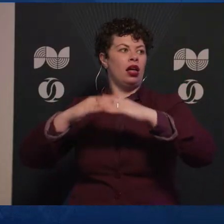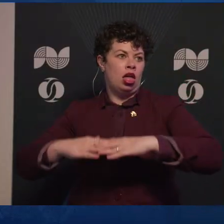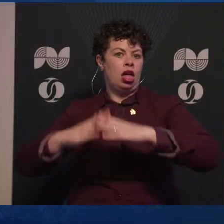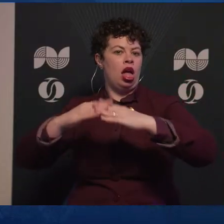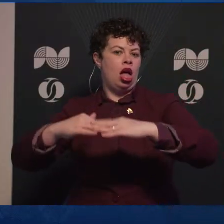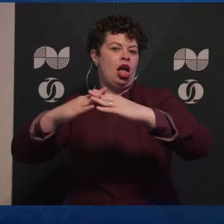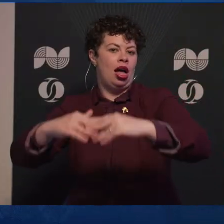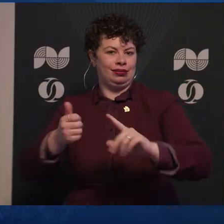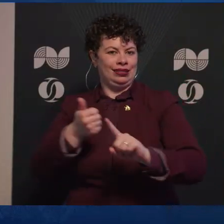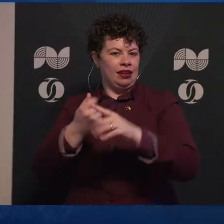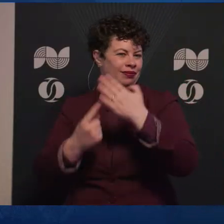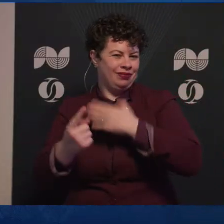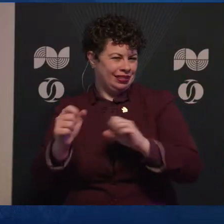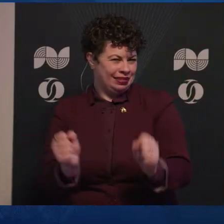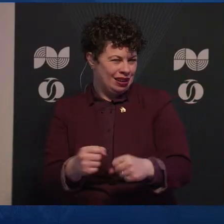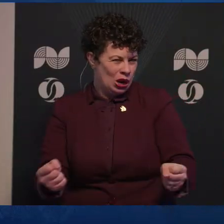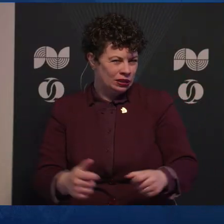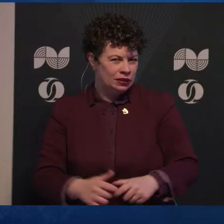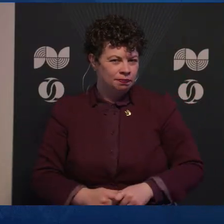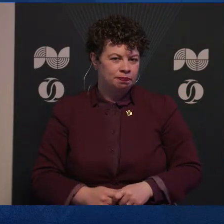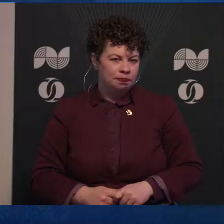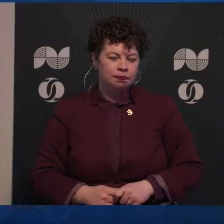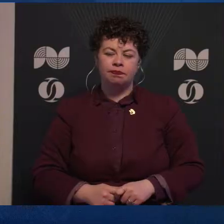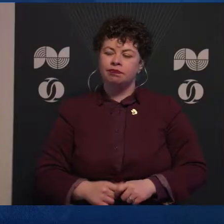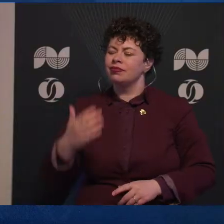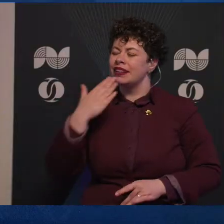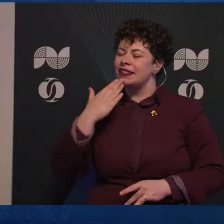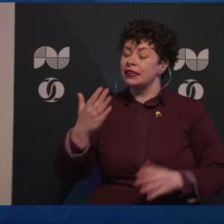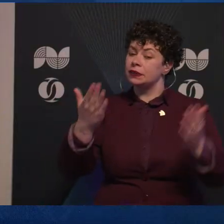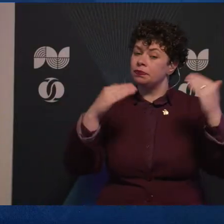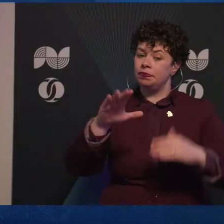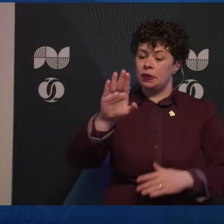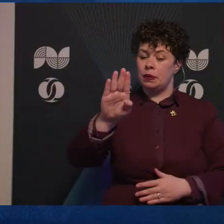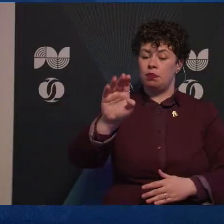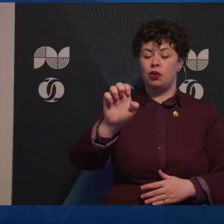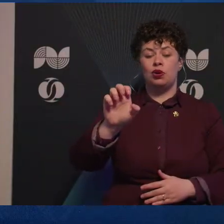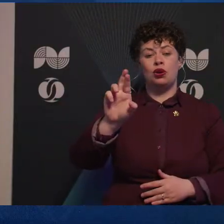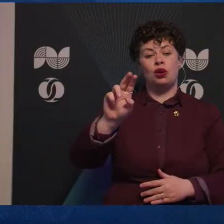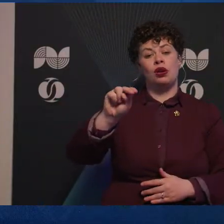on working in our regions with Bernardo next, actually. Bernardo, if I could ask you,